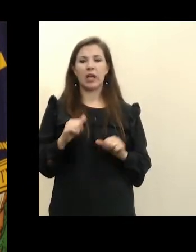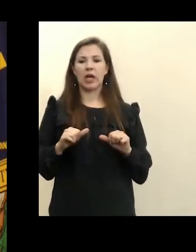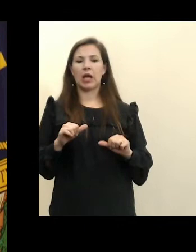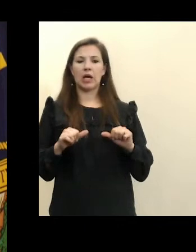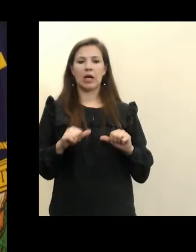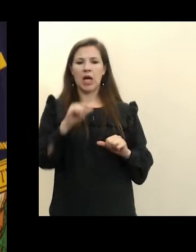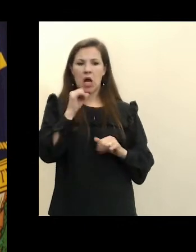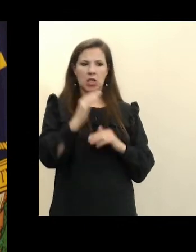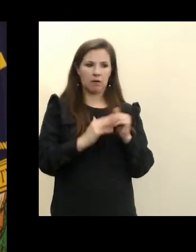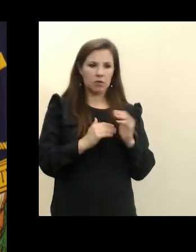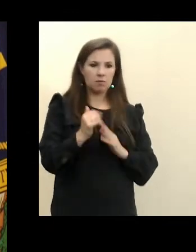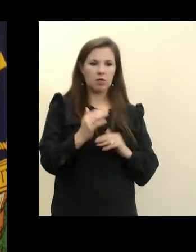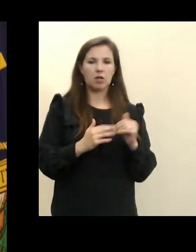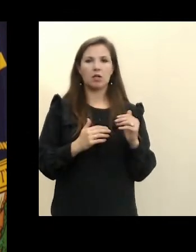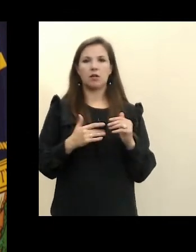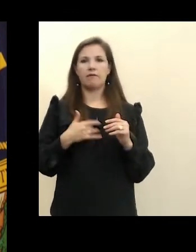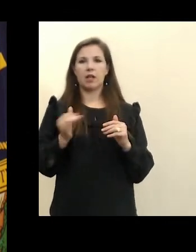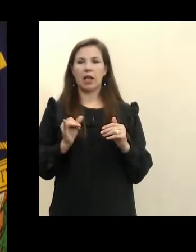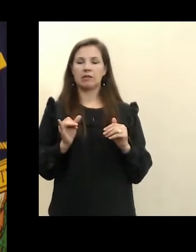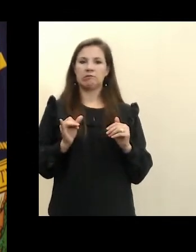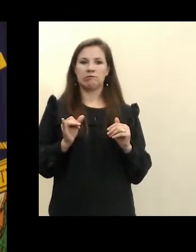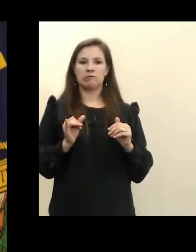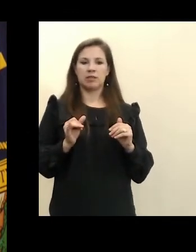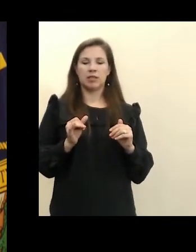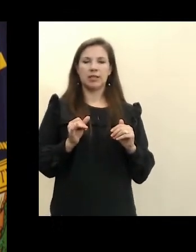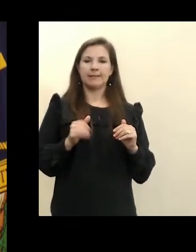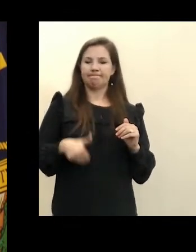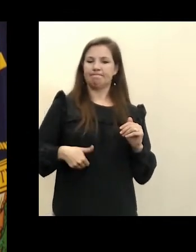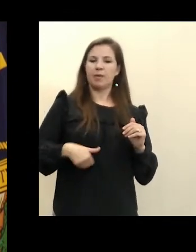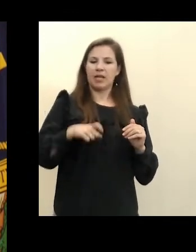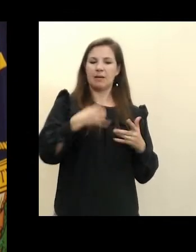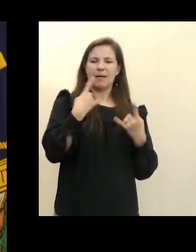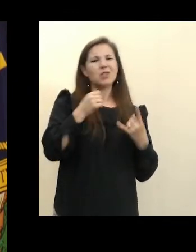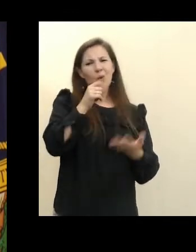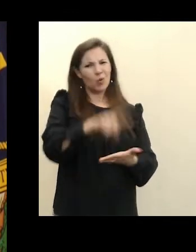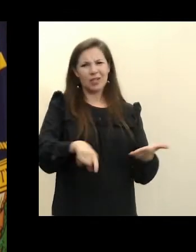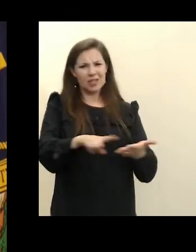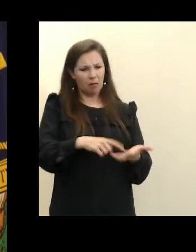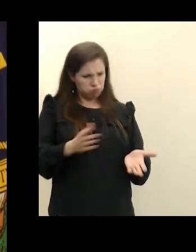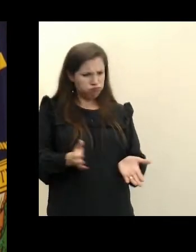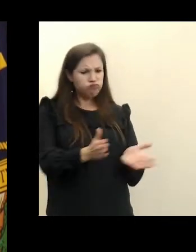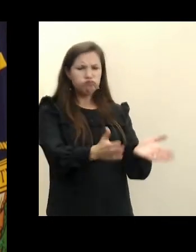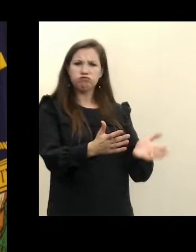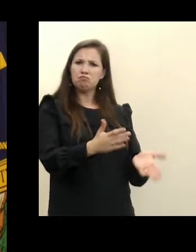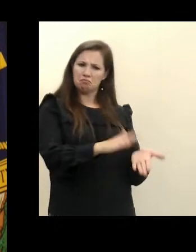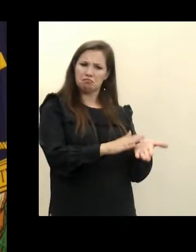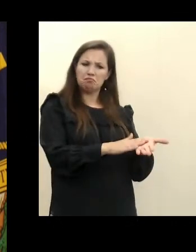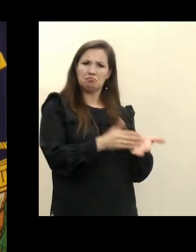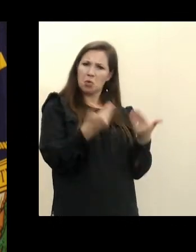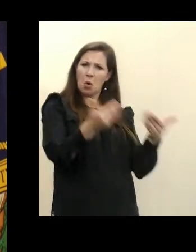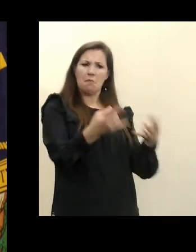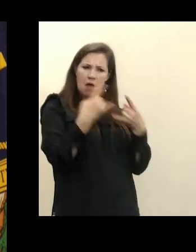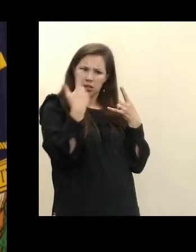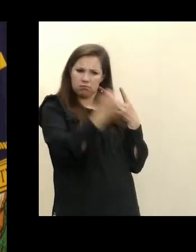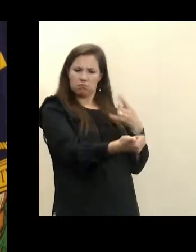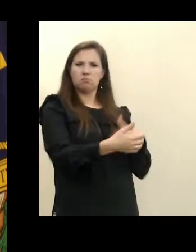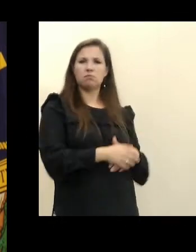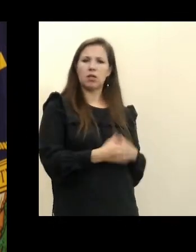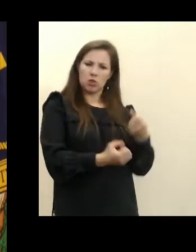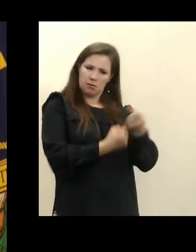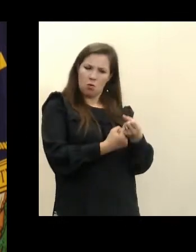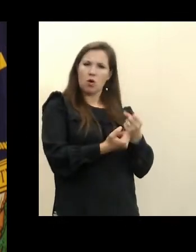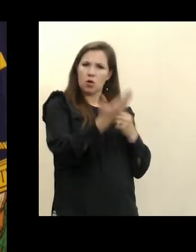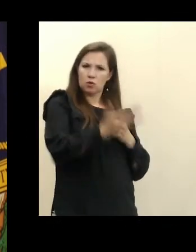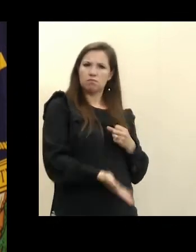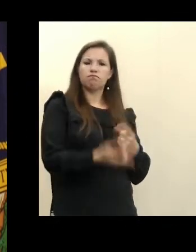someone feels like they need to wear a mask, you shouldn't criticize them. You should encourage them, saying, good, go ahead, wear your mask. I support